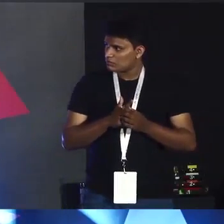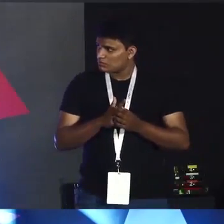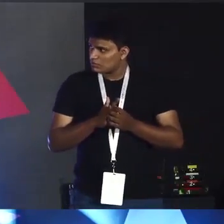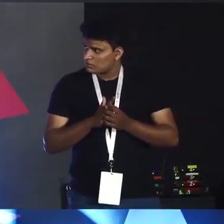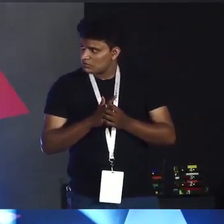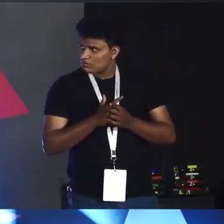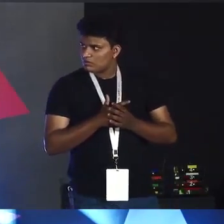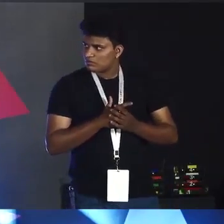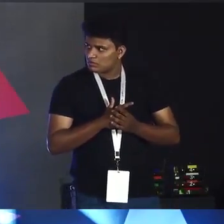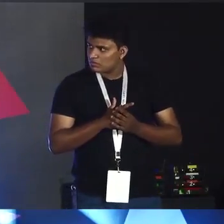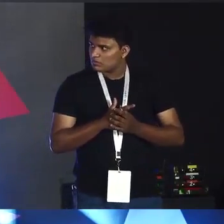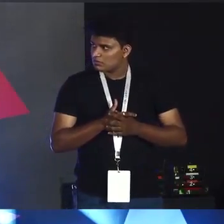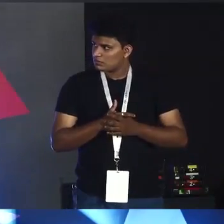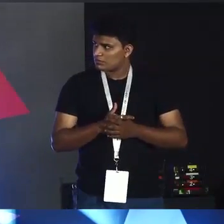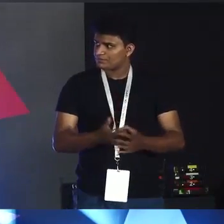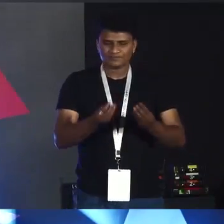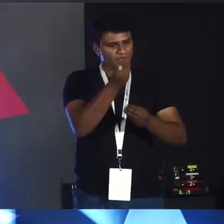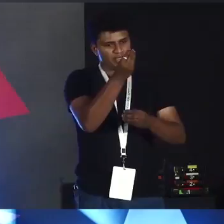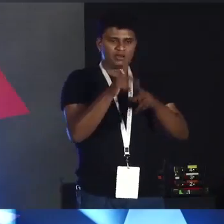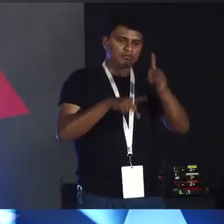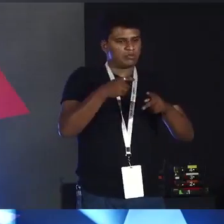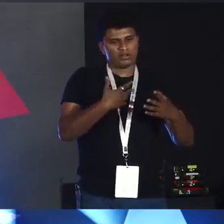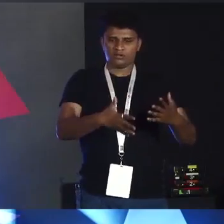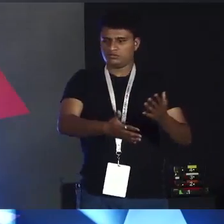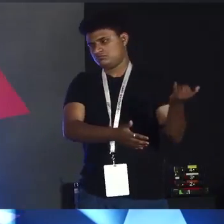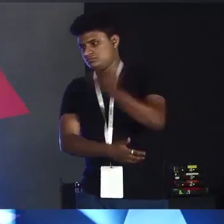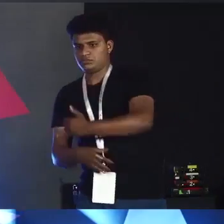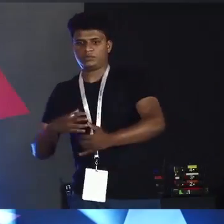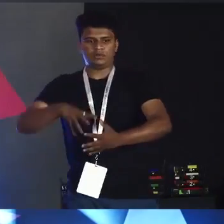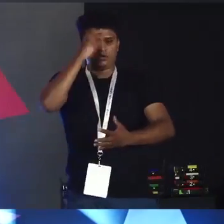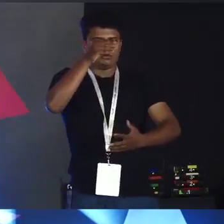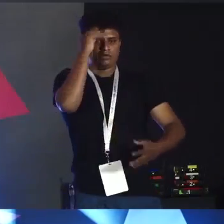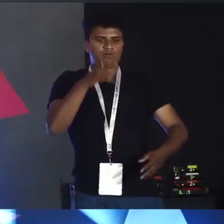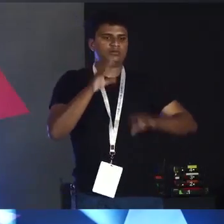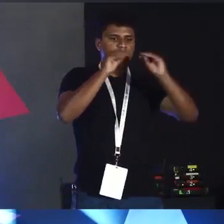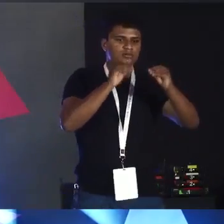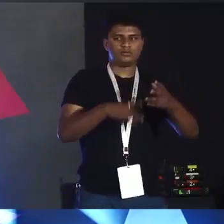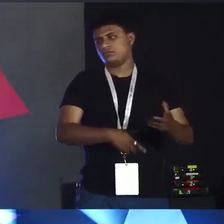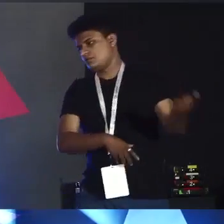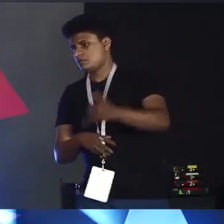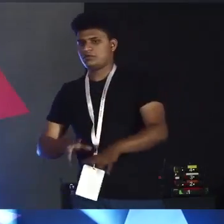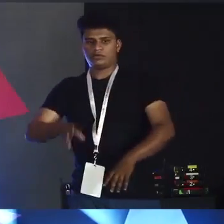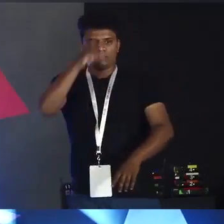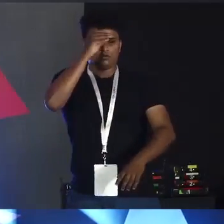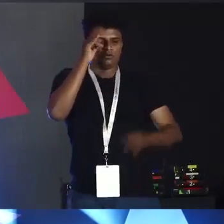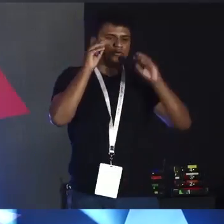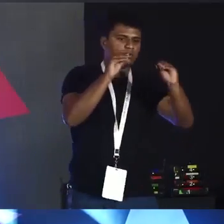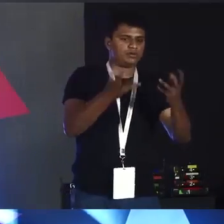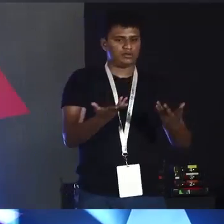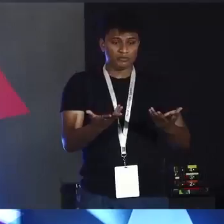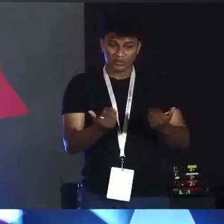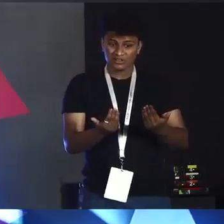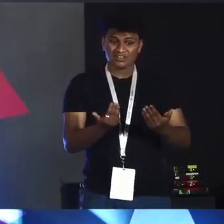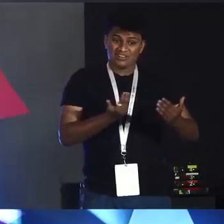we can only come and share our learning, but the fact remains that you all can become a big learning ground for us. The time has come that we